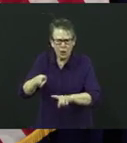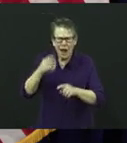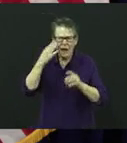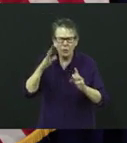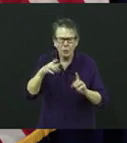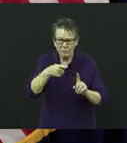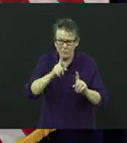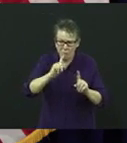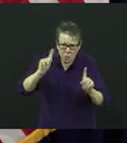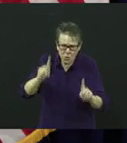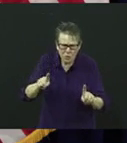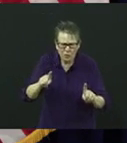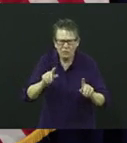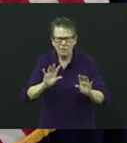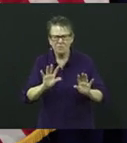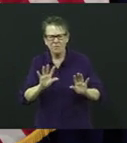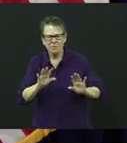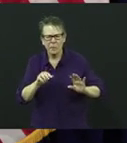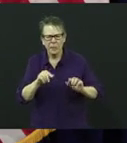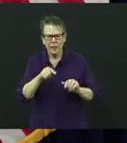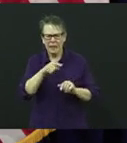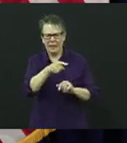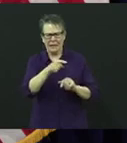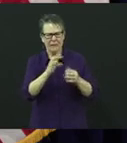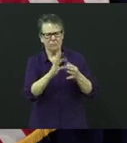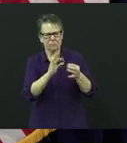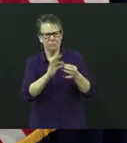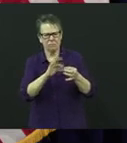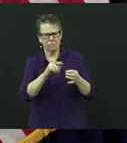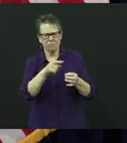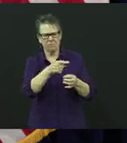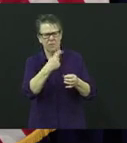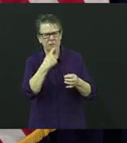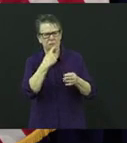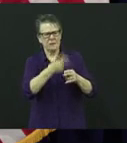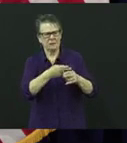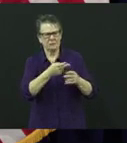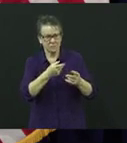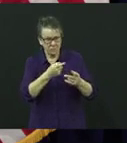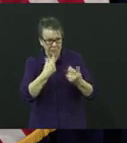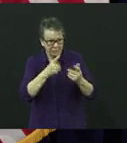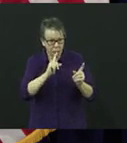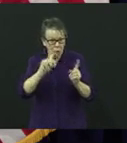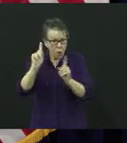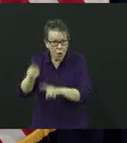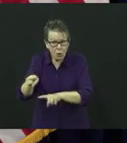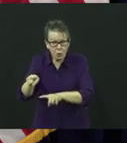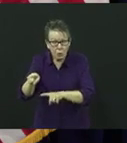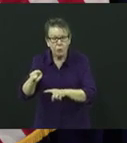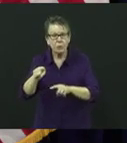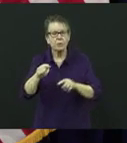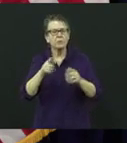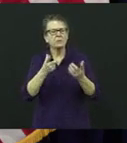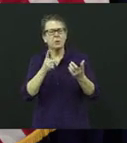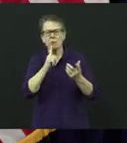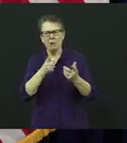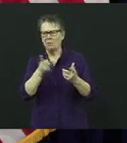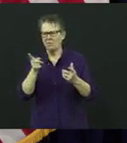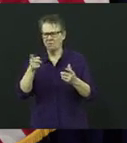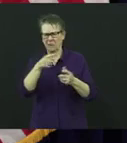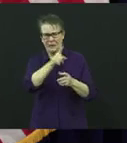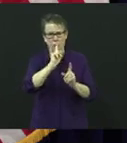was consistent with what we've said, which is folks should go out only, the name of our order is the stay-at-home order.